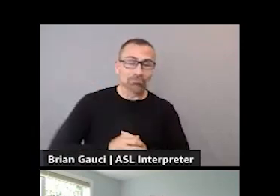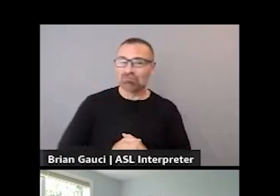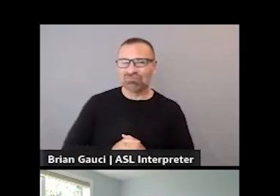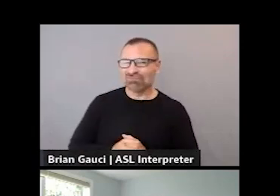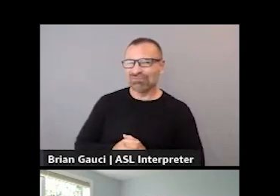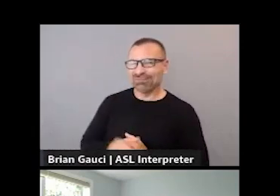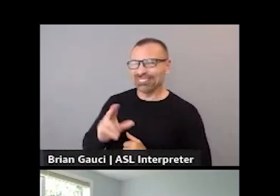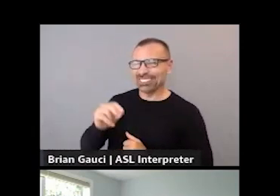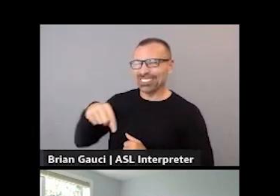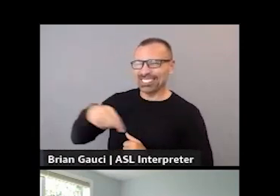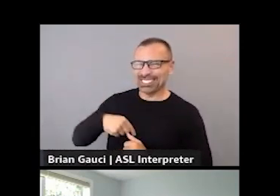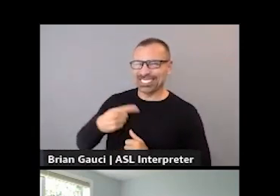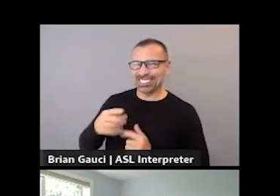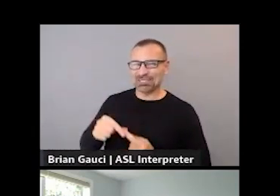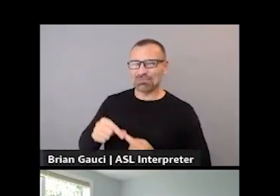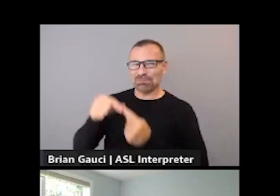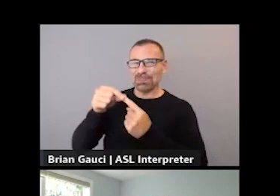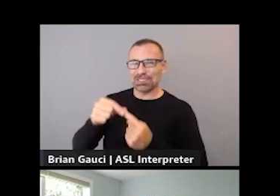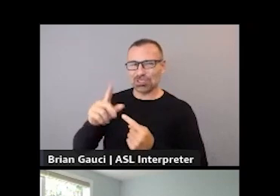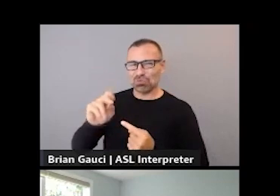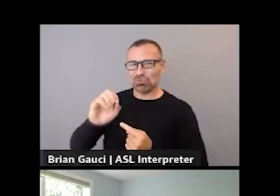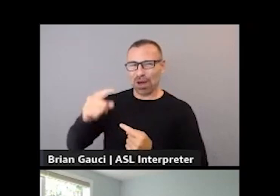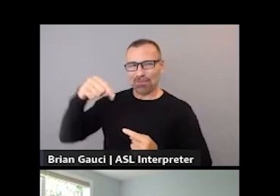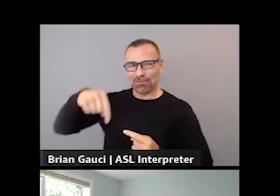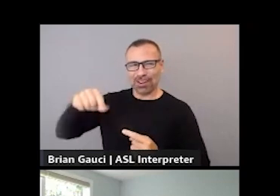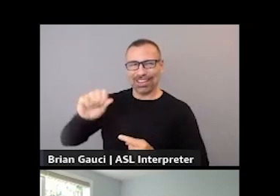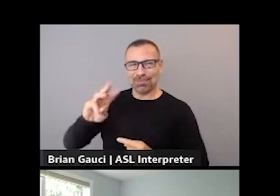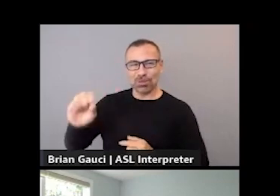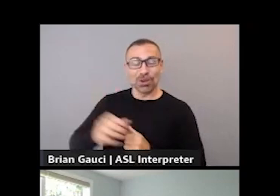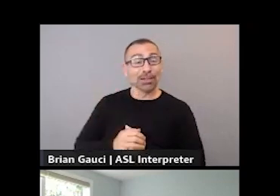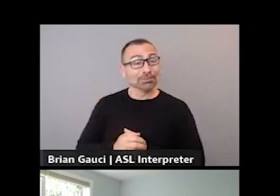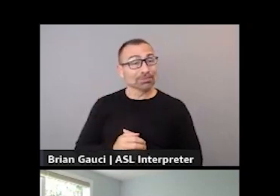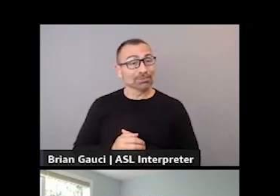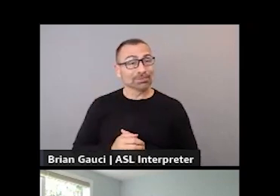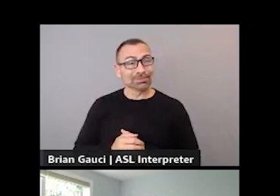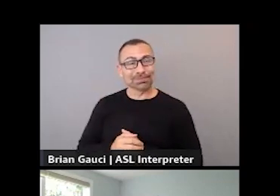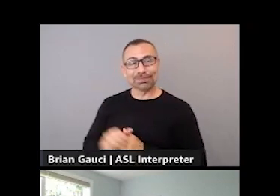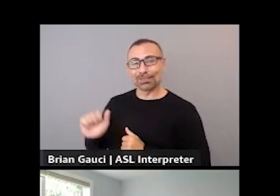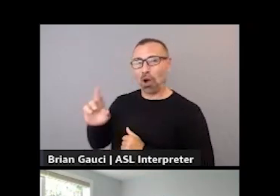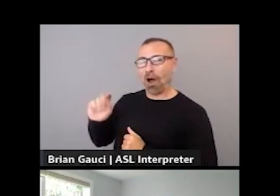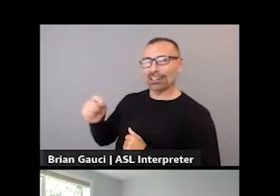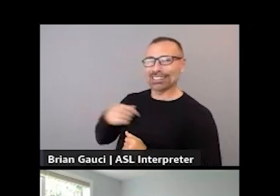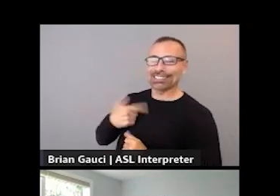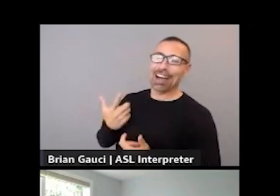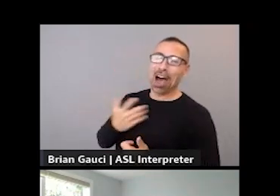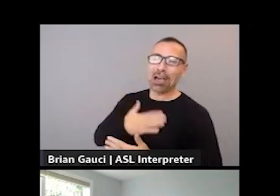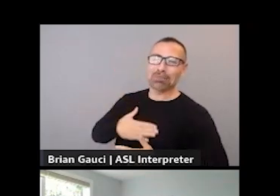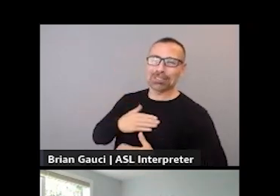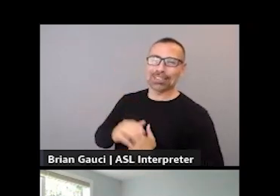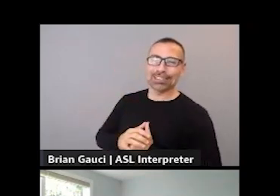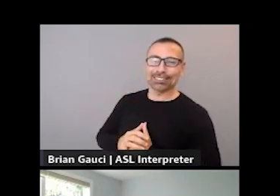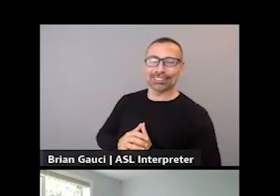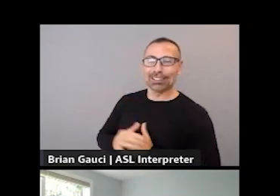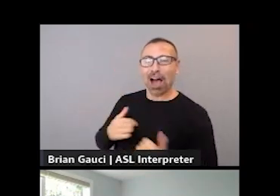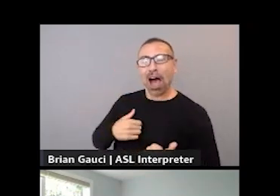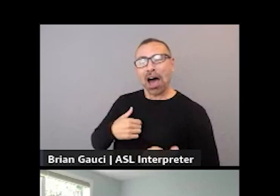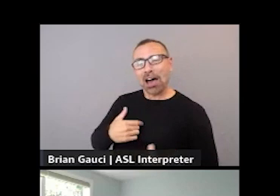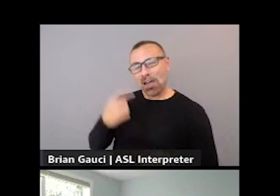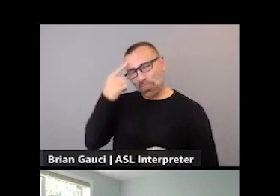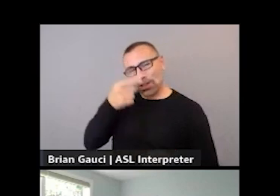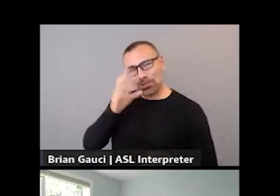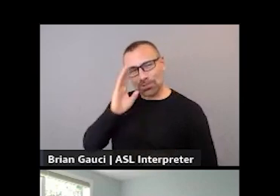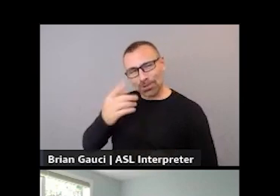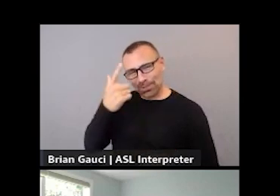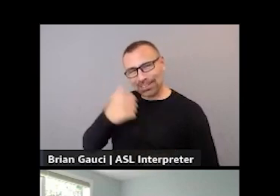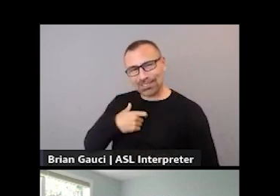we appreciate it. I figured you would. I was told that you're very fond of dad jokes. So this is great. So